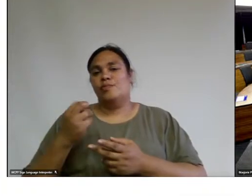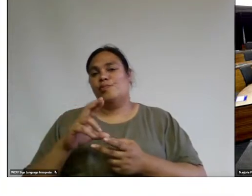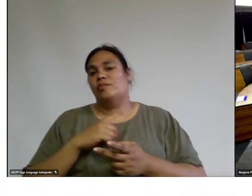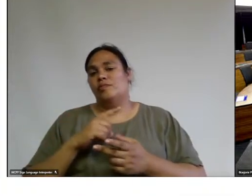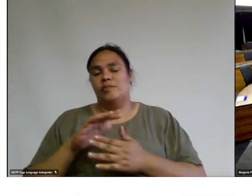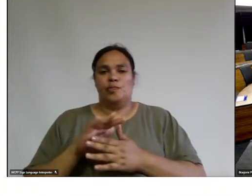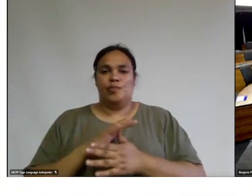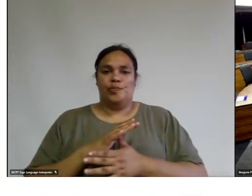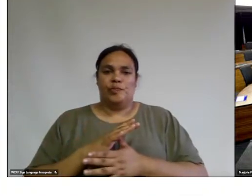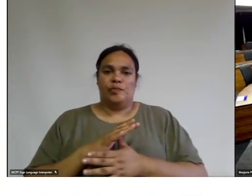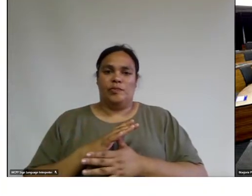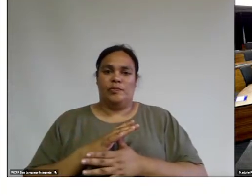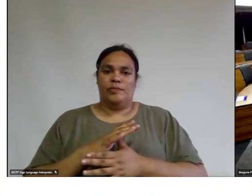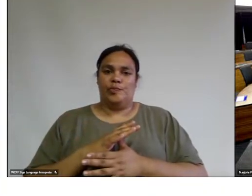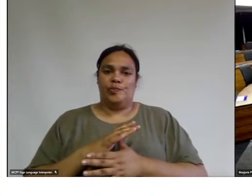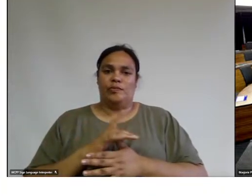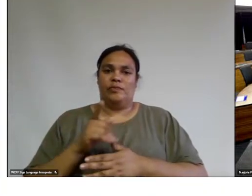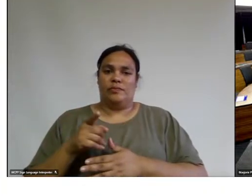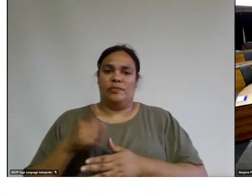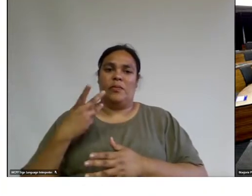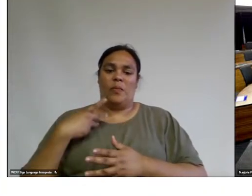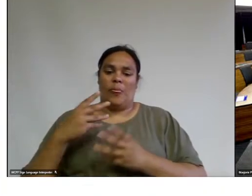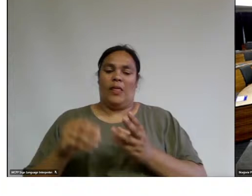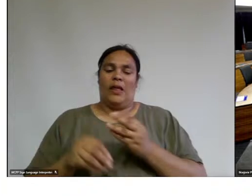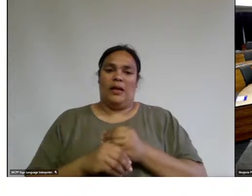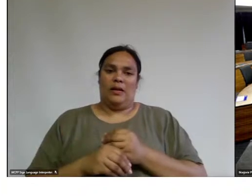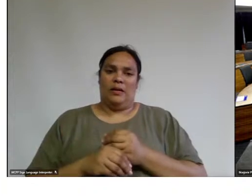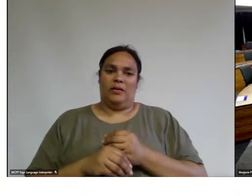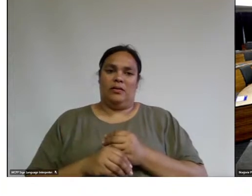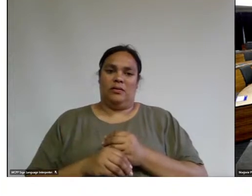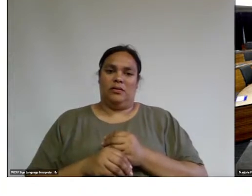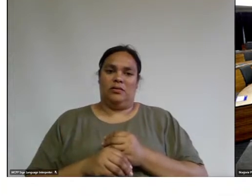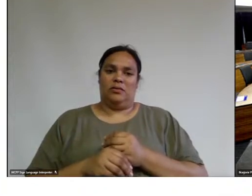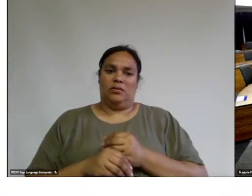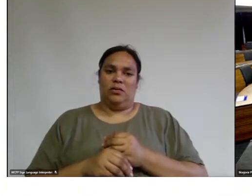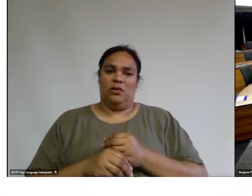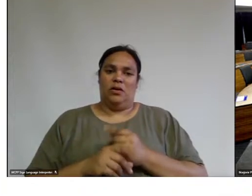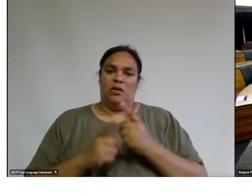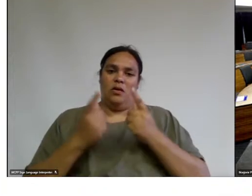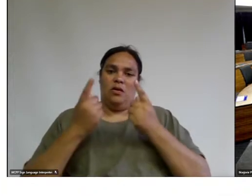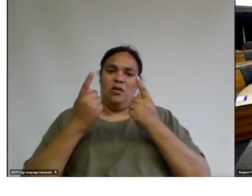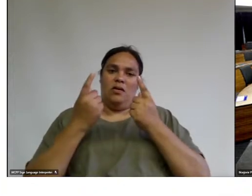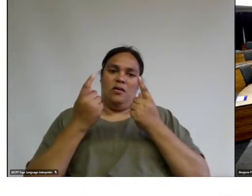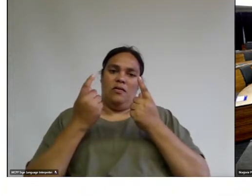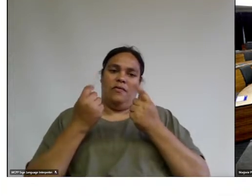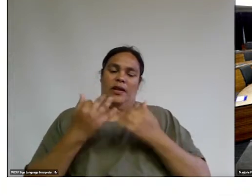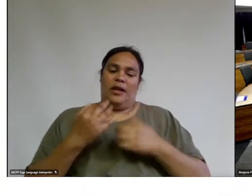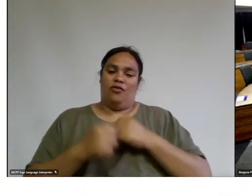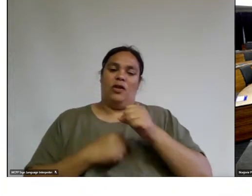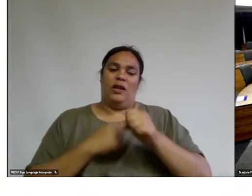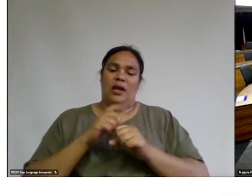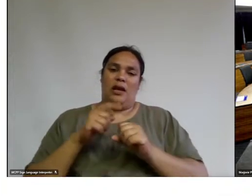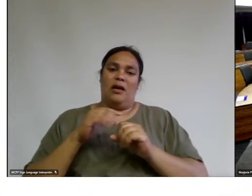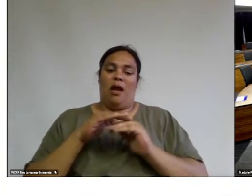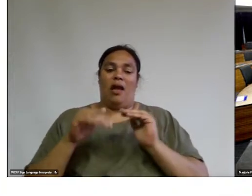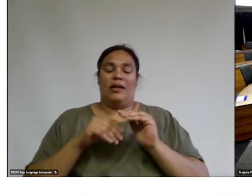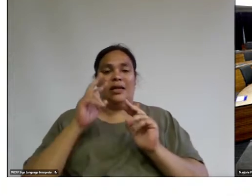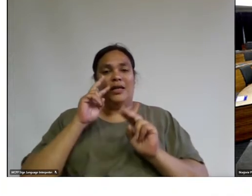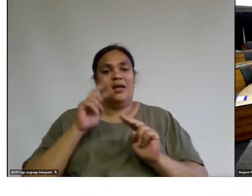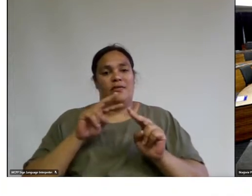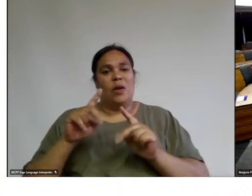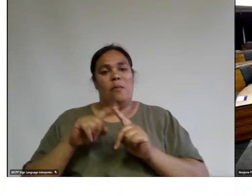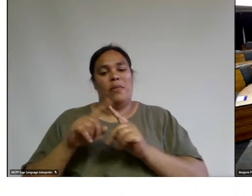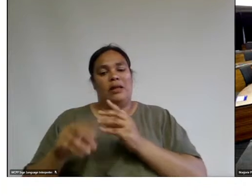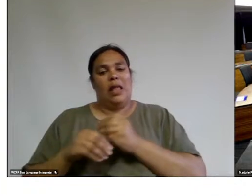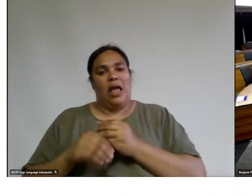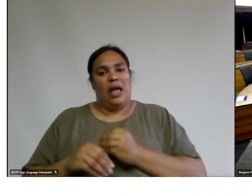because it was added to the financial year under review. It's added to